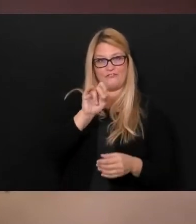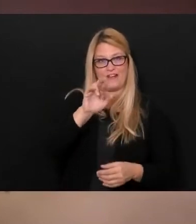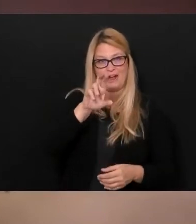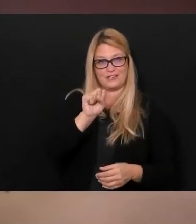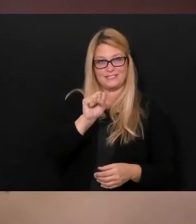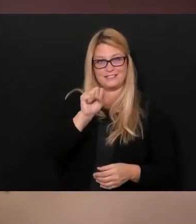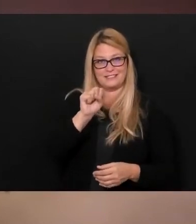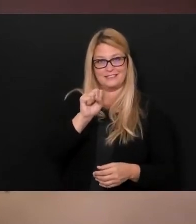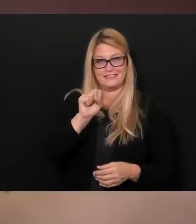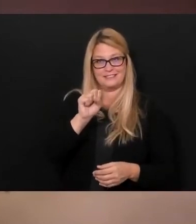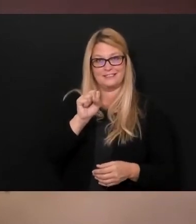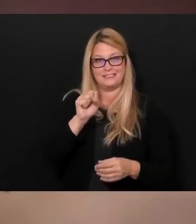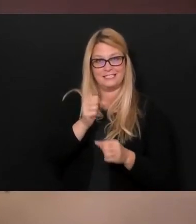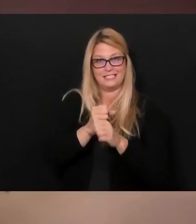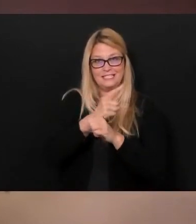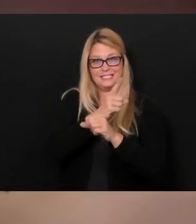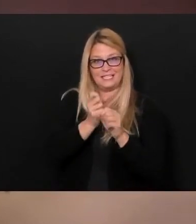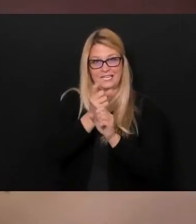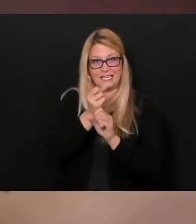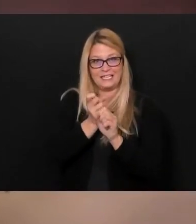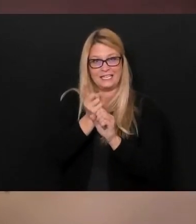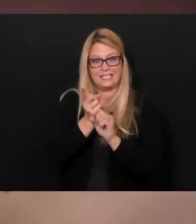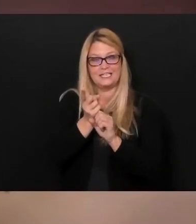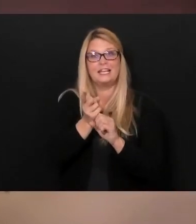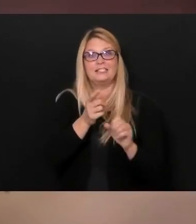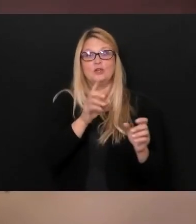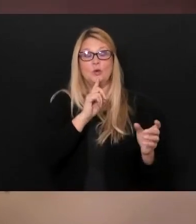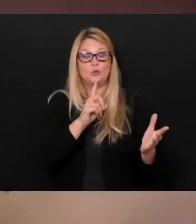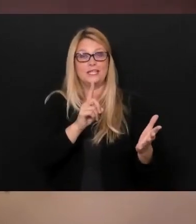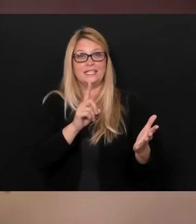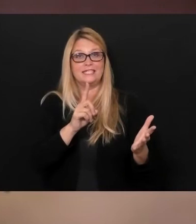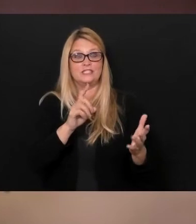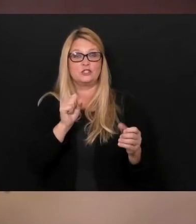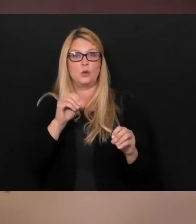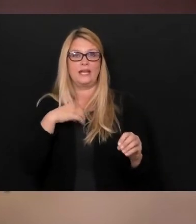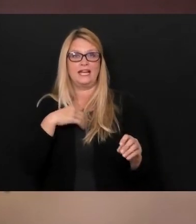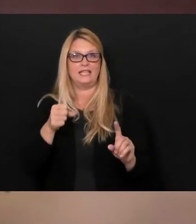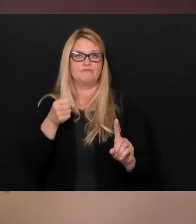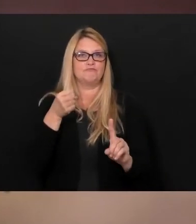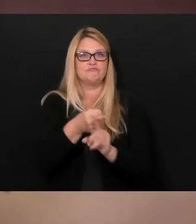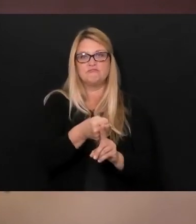protein, that sort of straight line that we would draw as kids from the sun, so that the